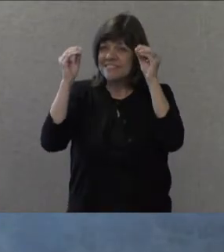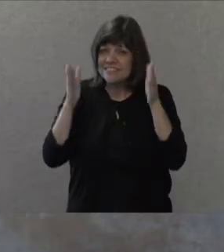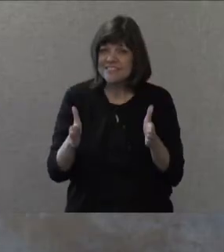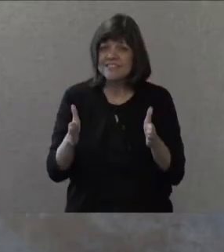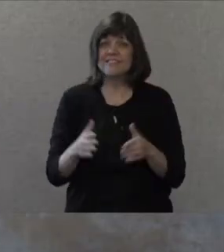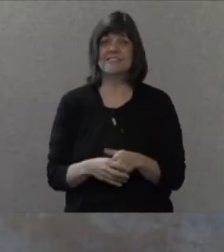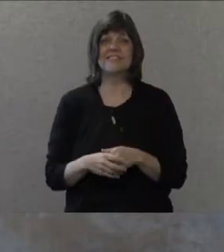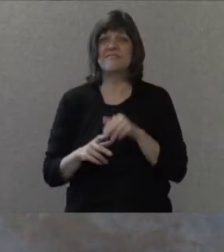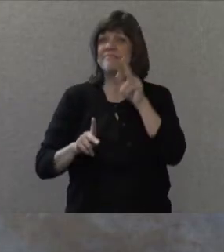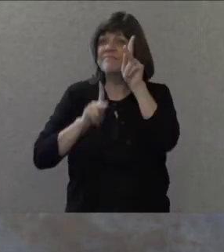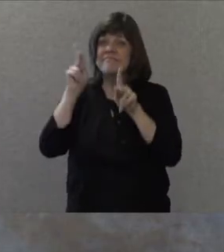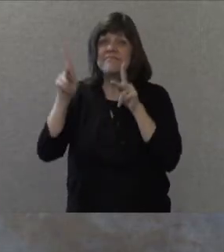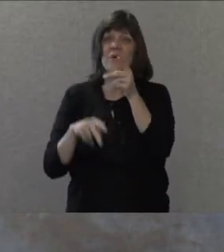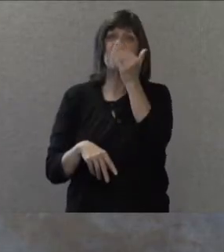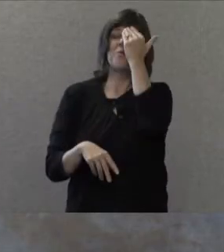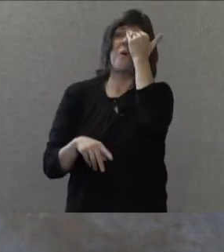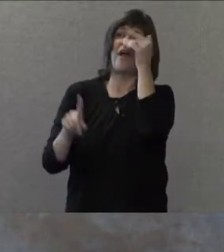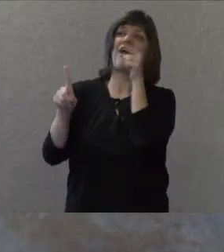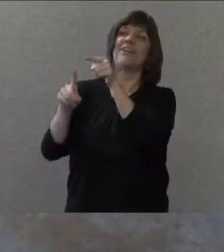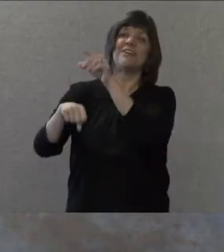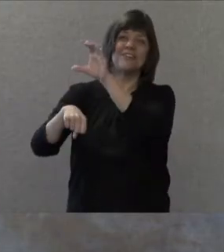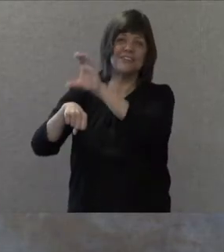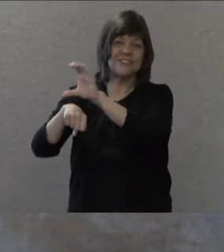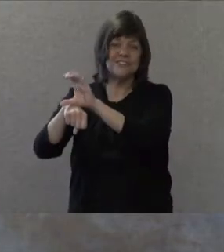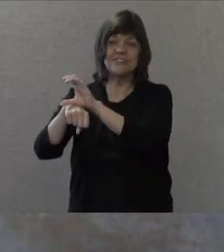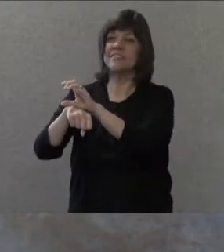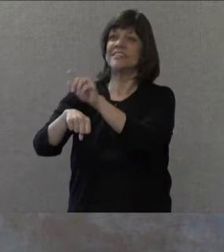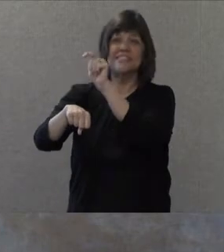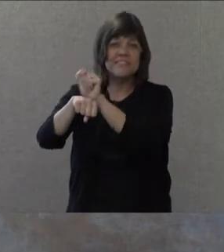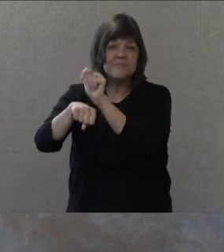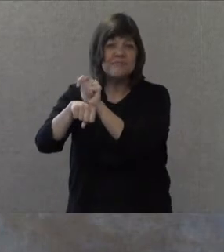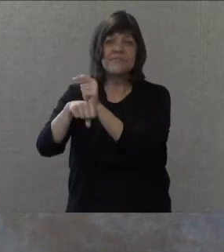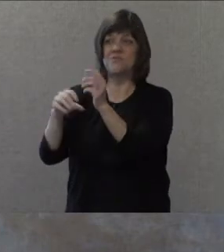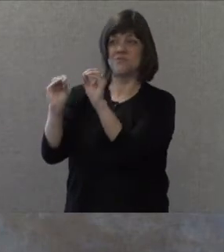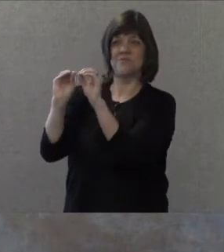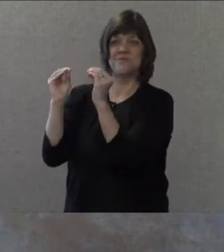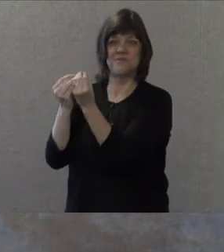Teachers. People you know from church or temple or